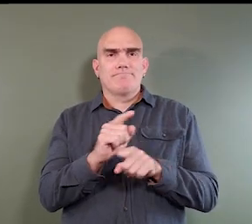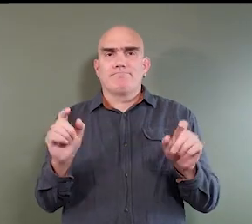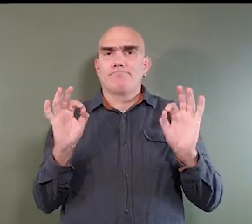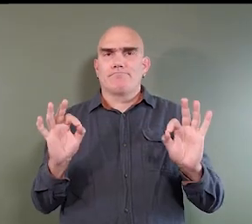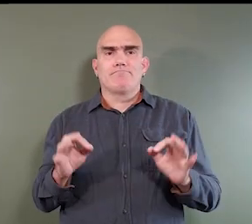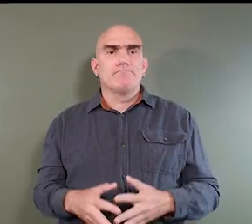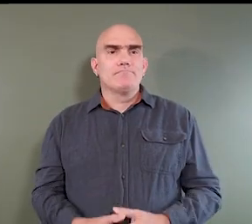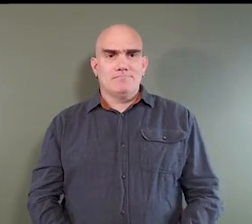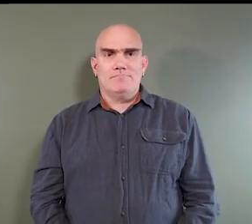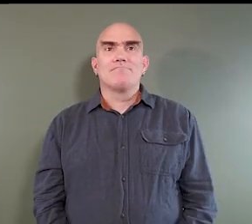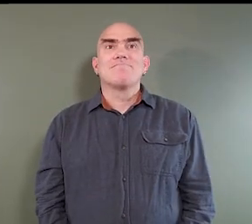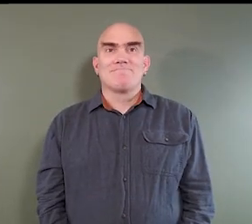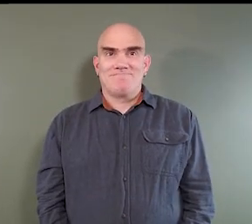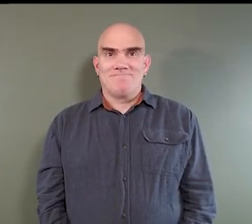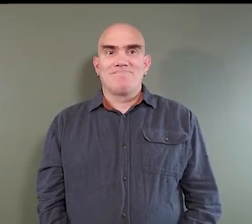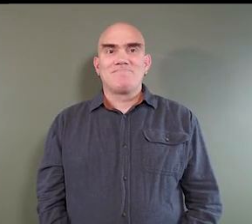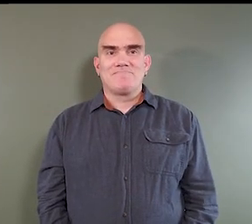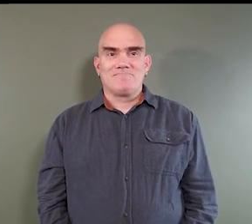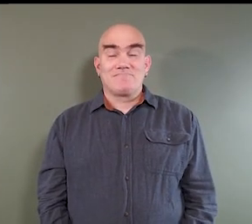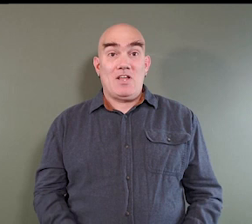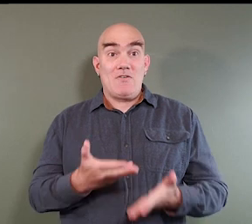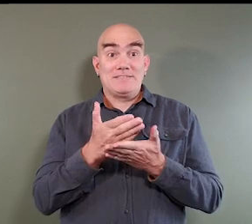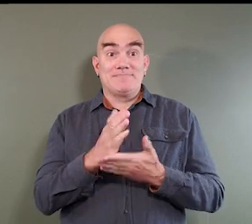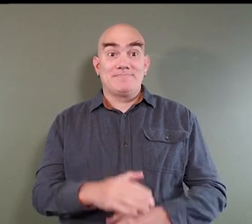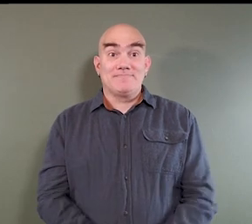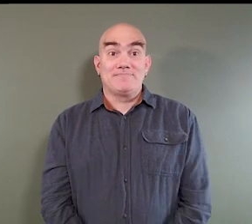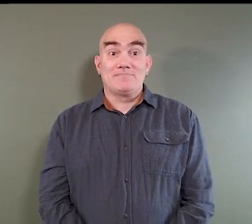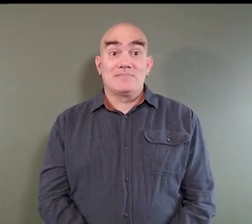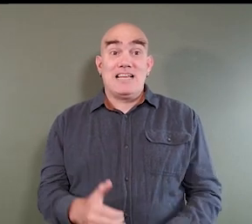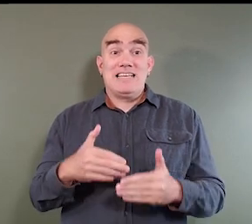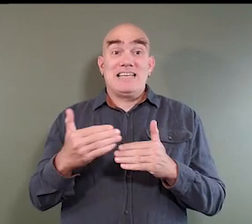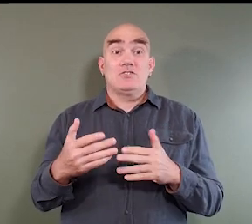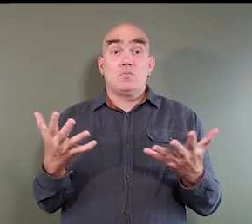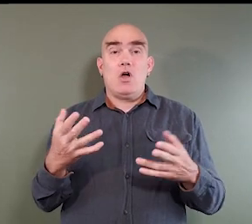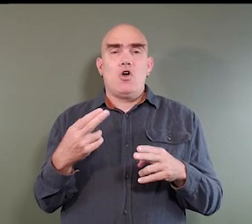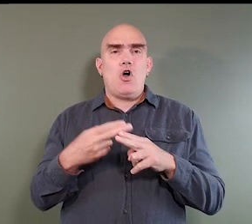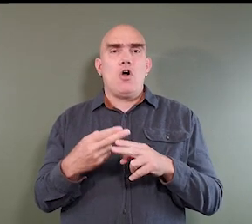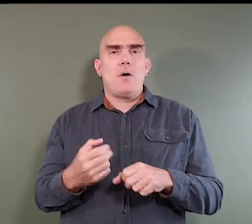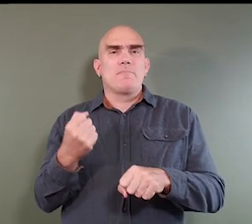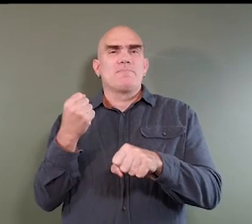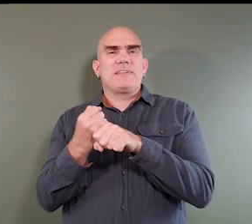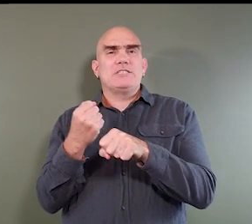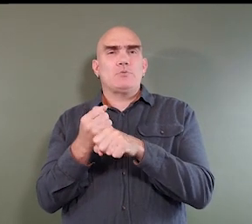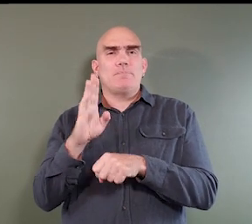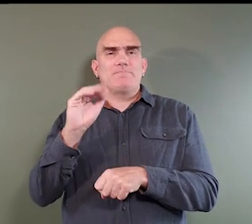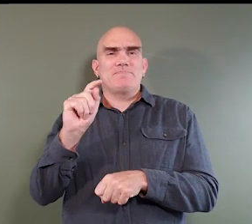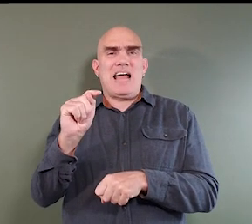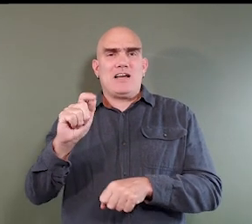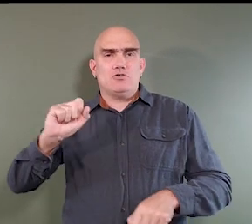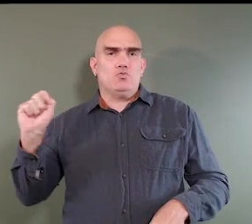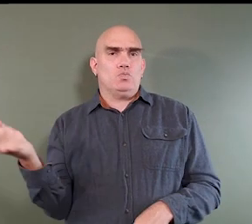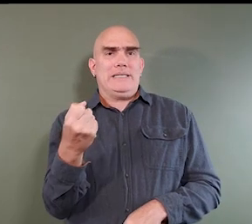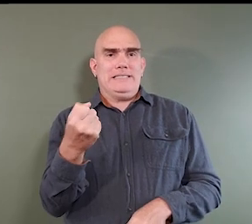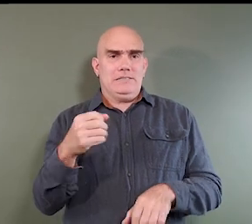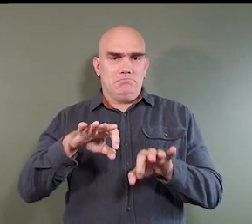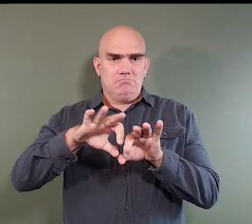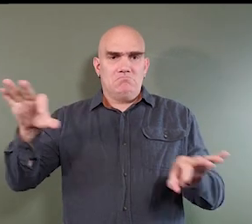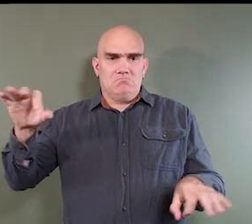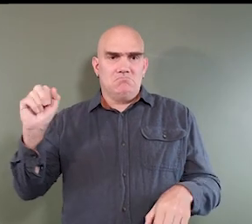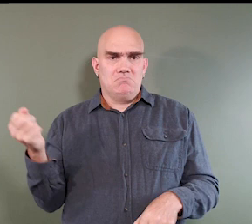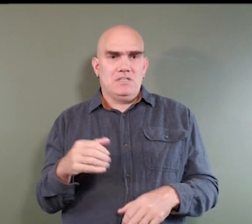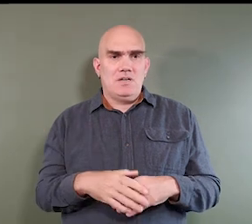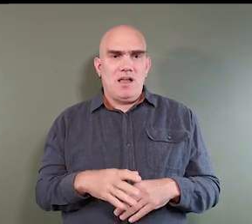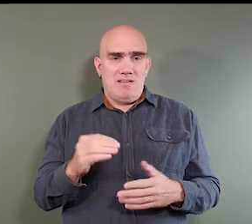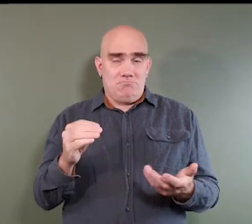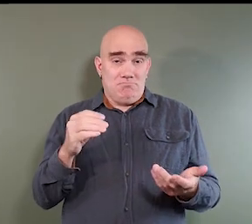work. All right, our very next movement called baseball bat swings.